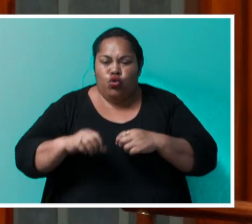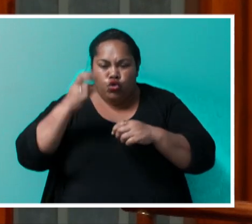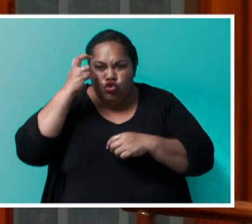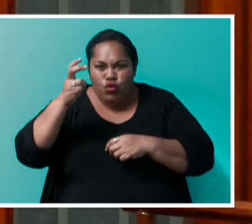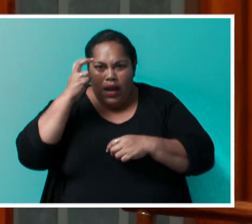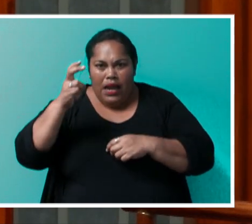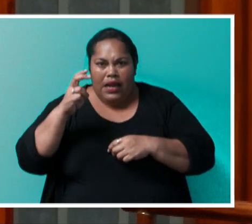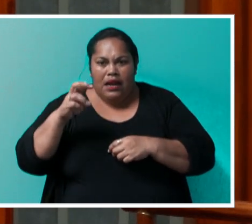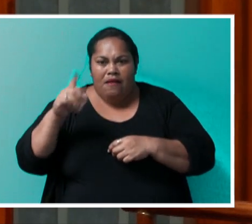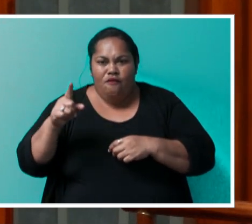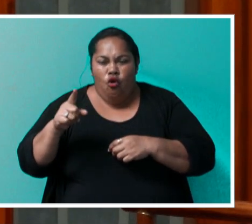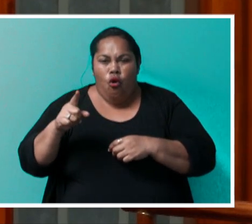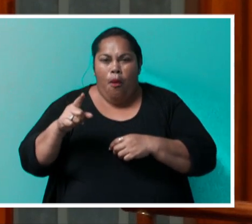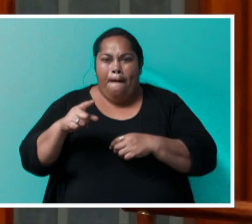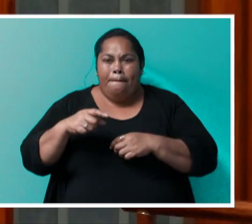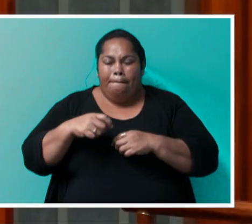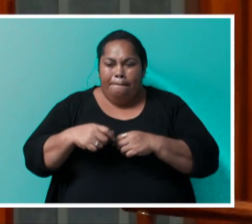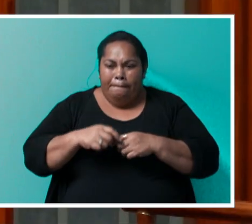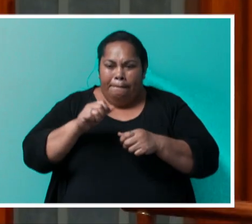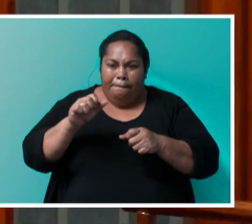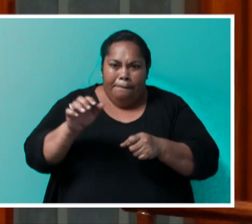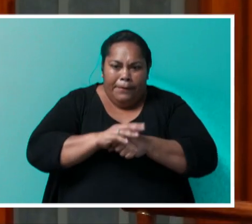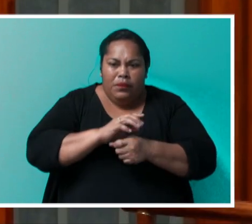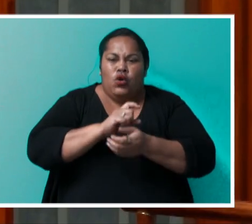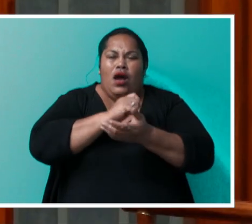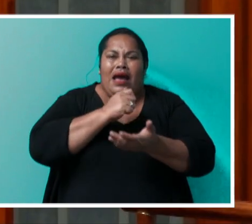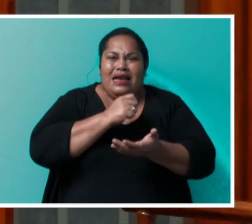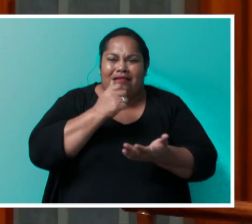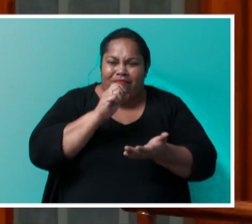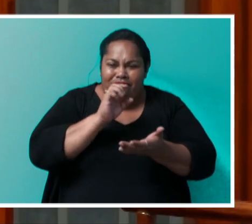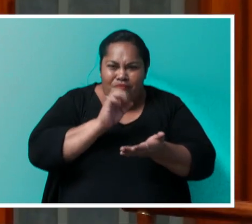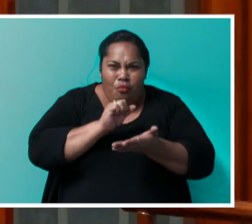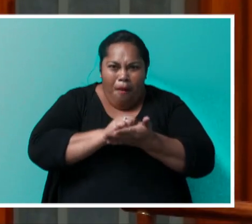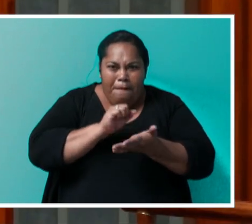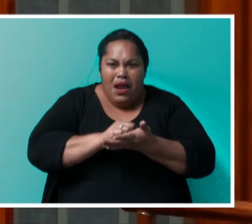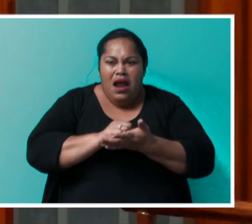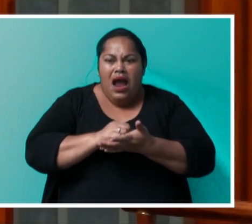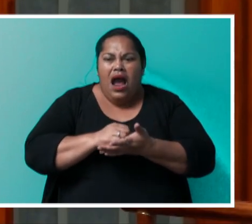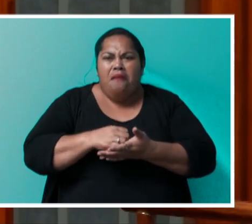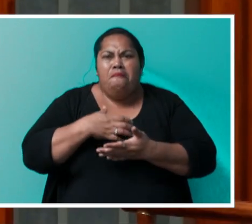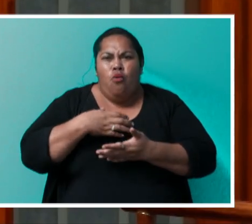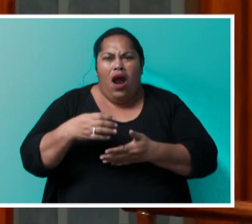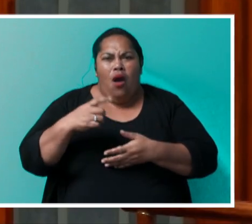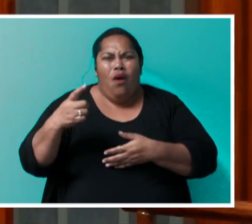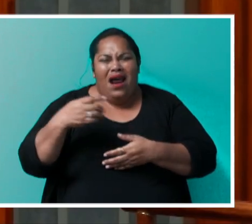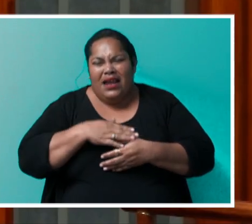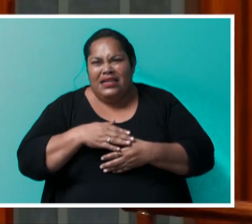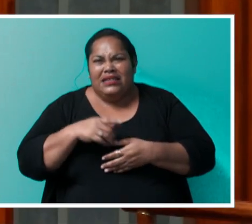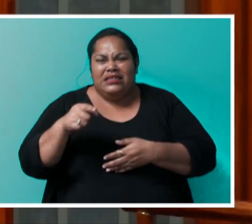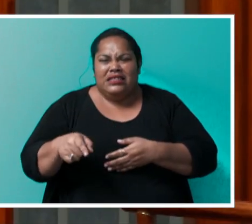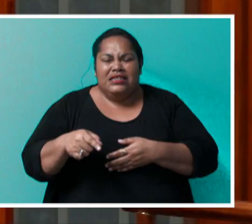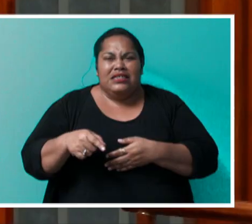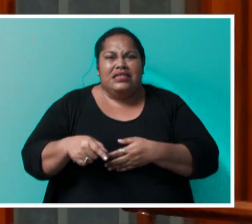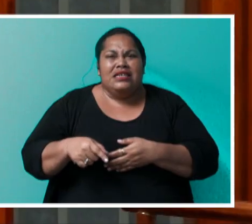greater accuracy. We're already seeing strong interest with over 100 existing customers registering their interest